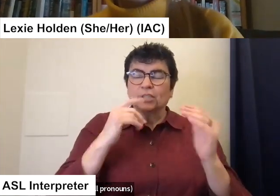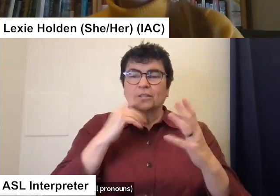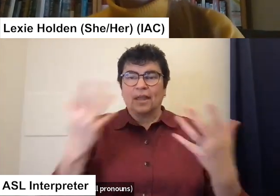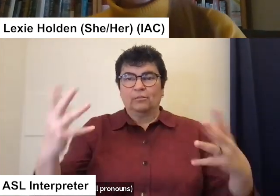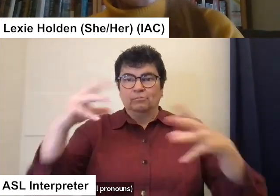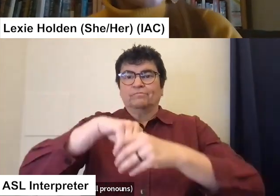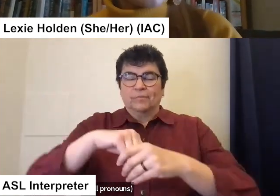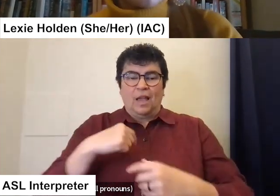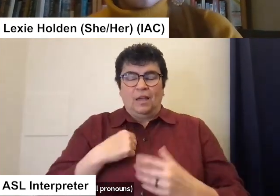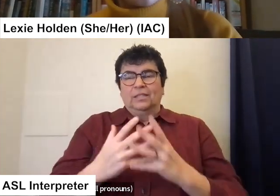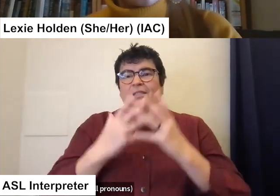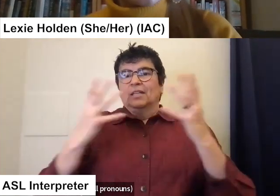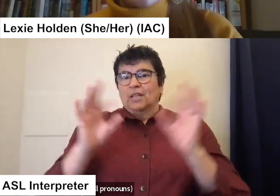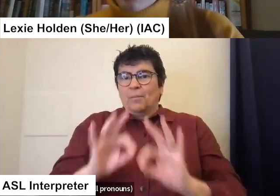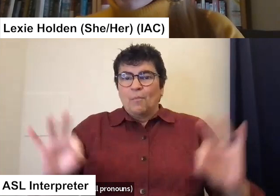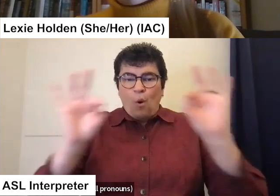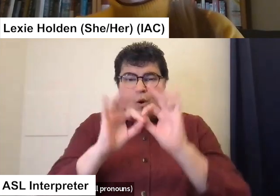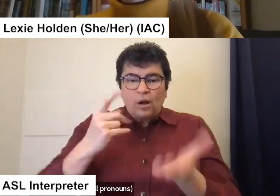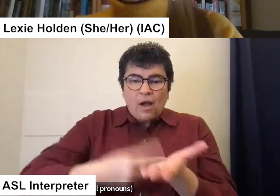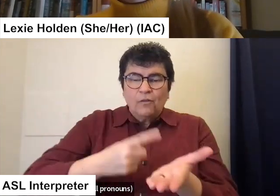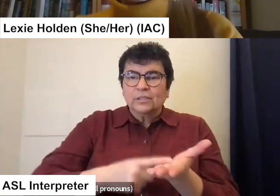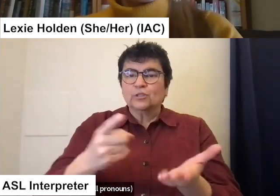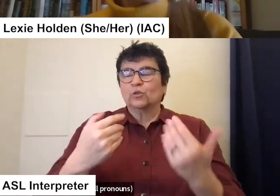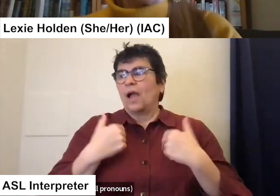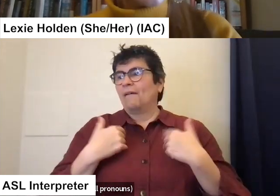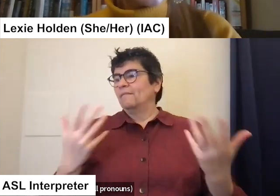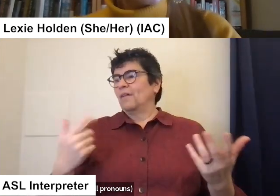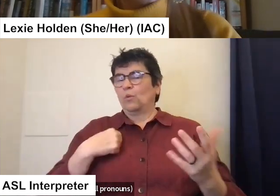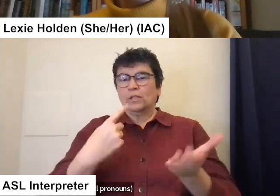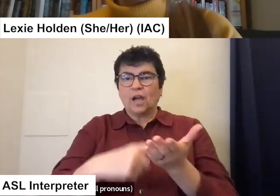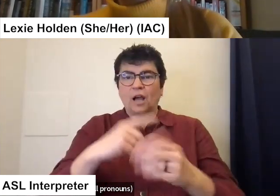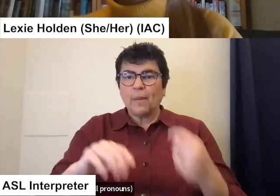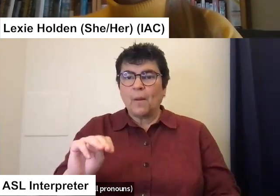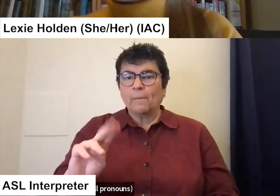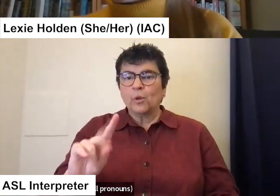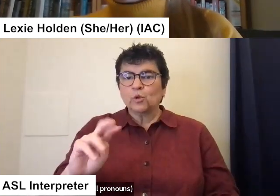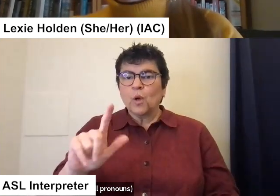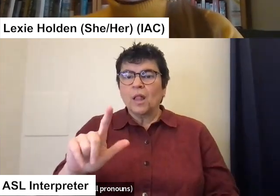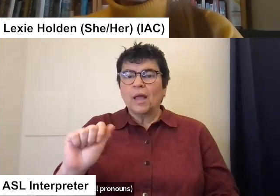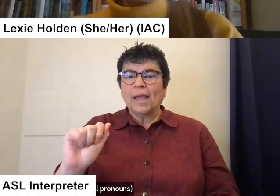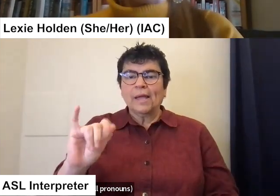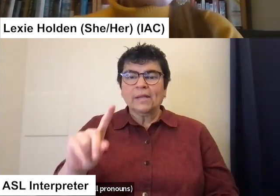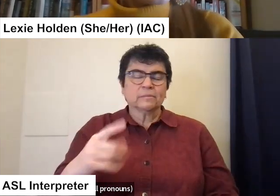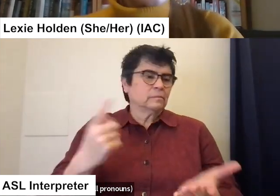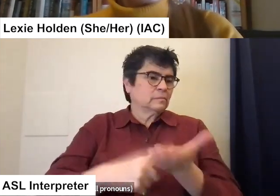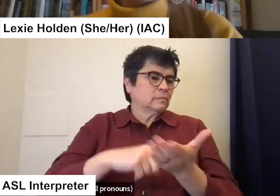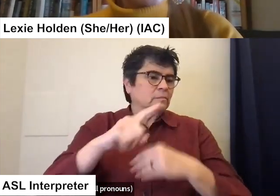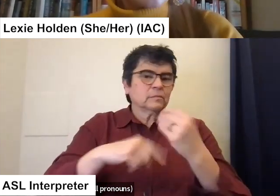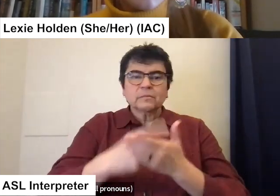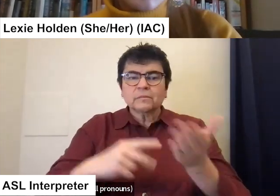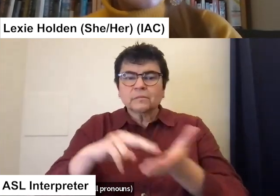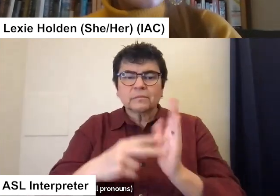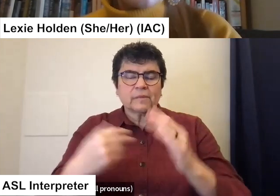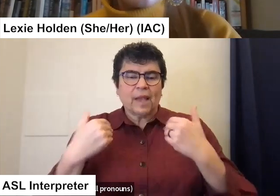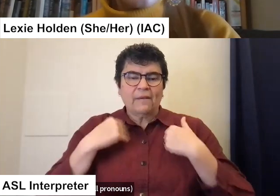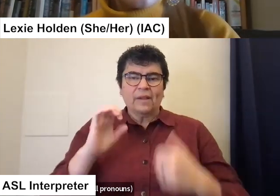this has been such an important conversation to have. We've talked about mutual aid. We've talked about what it means to have